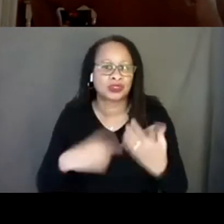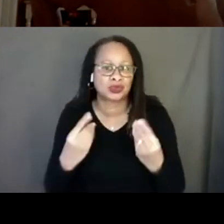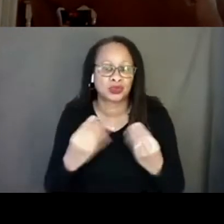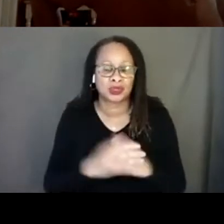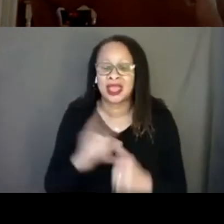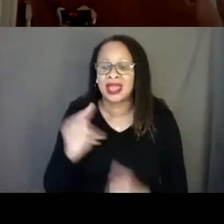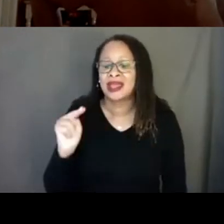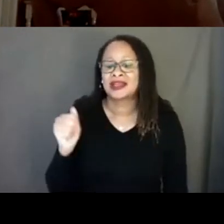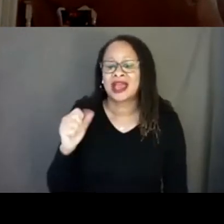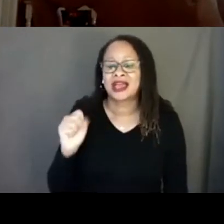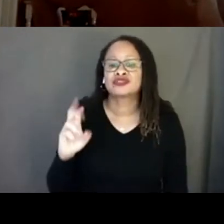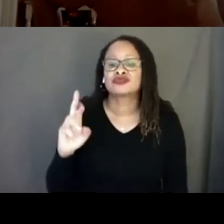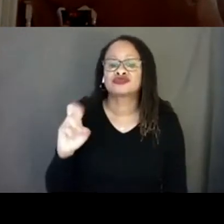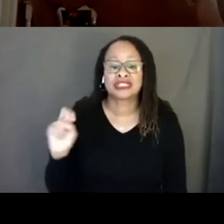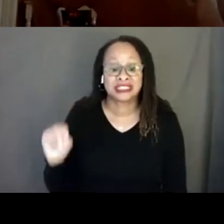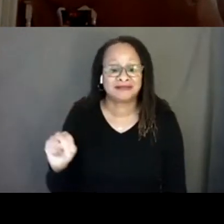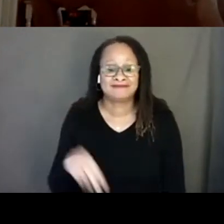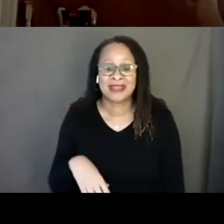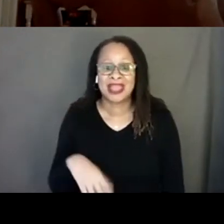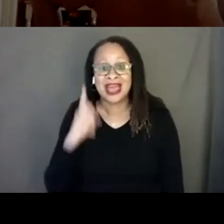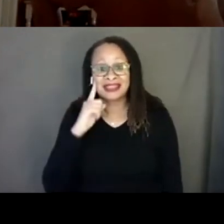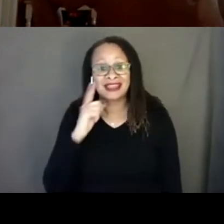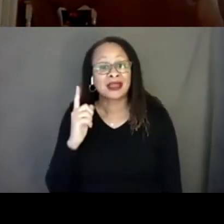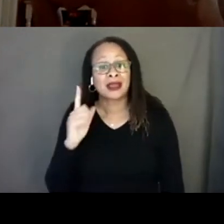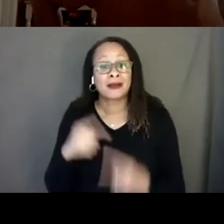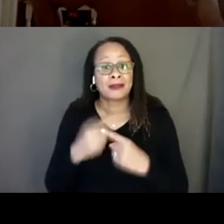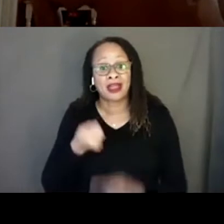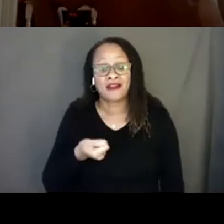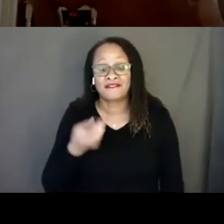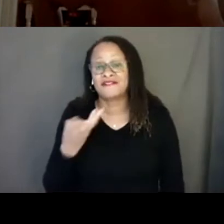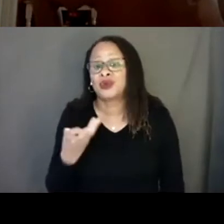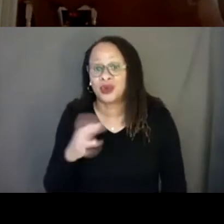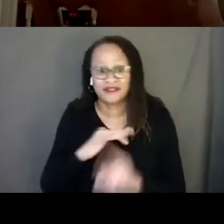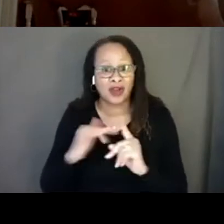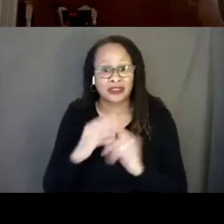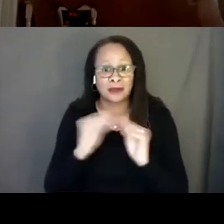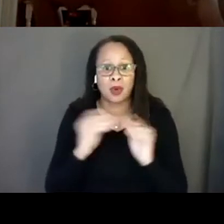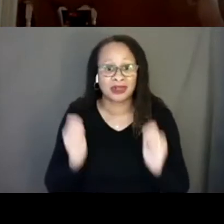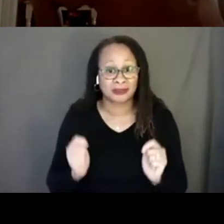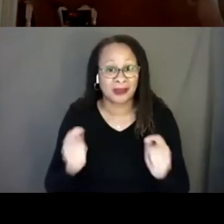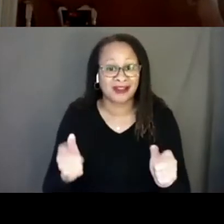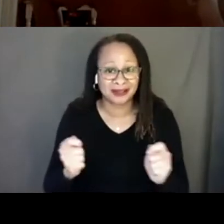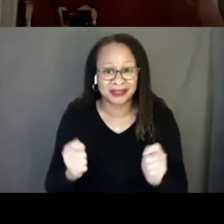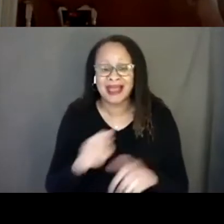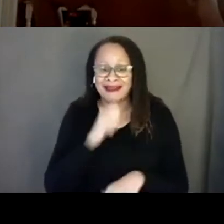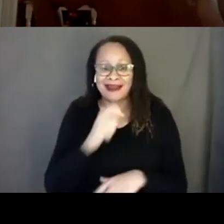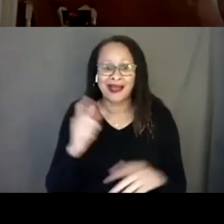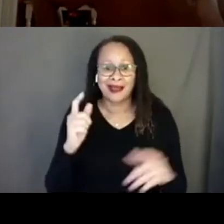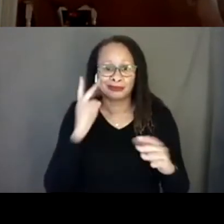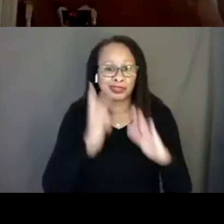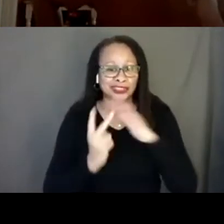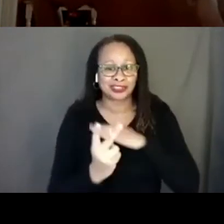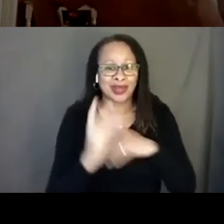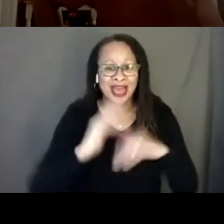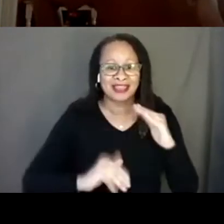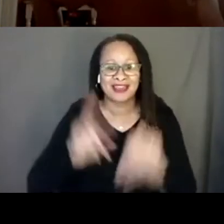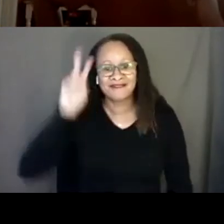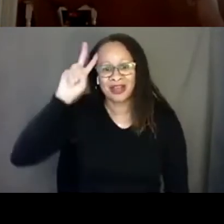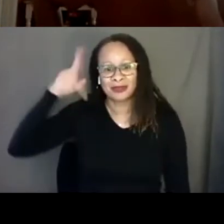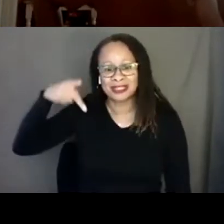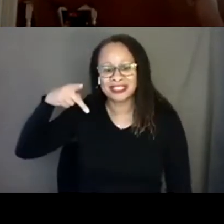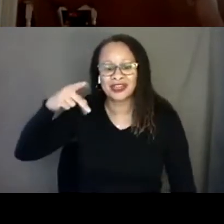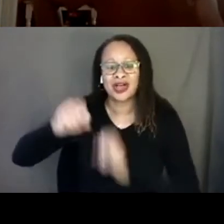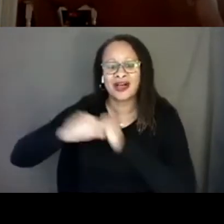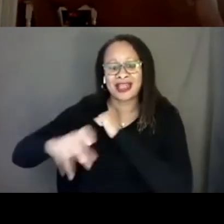I can think of few environments more spontaneous and unpredictable than a vice presidential